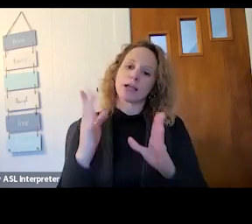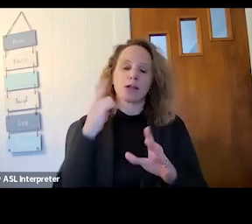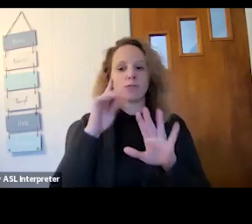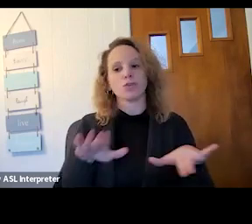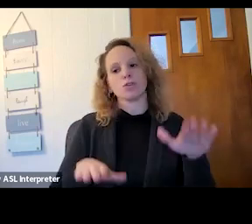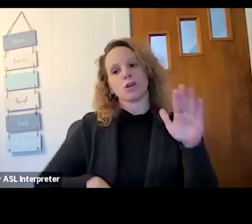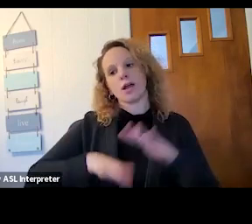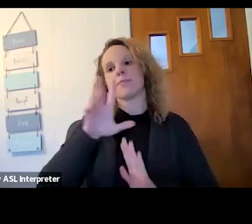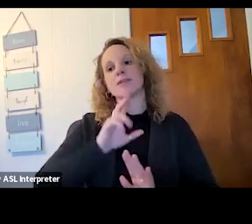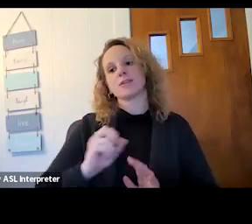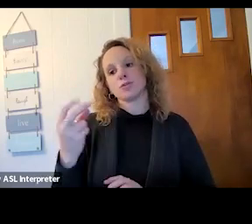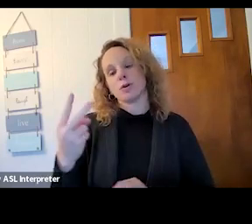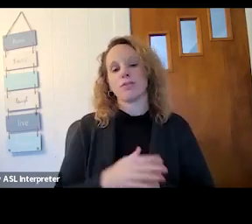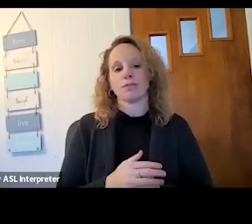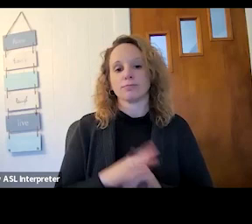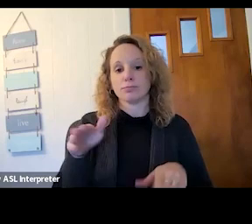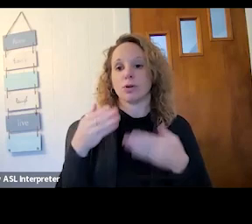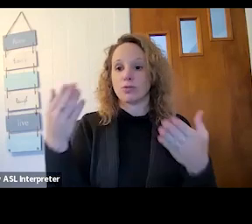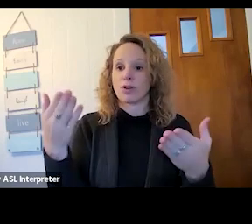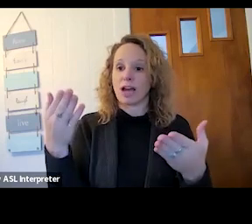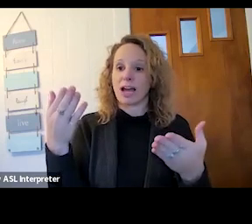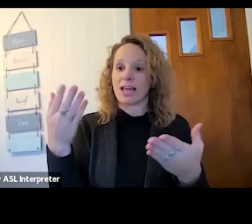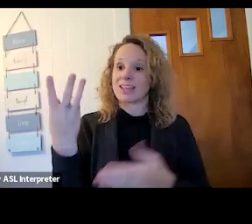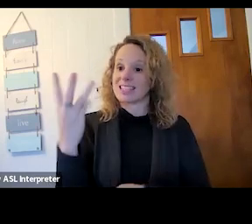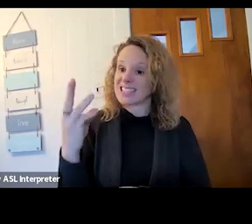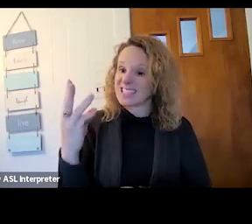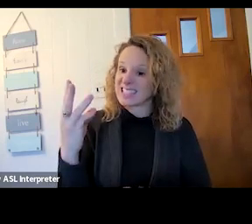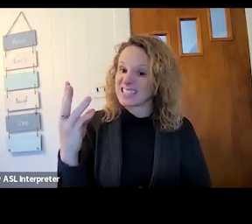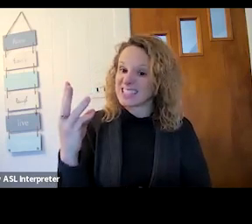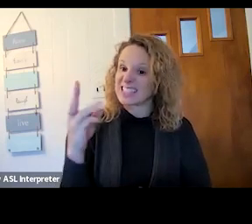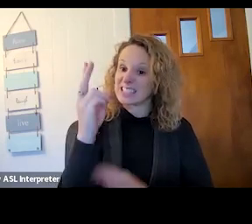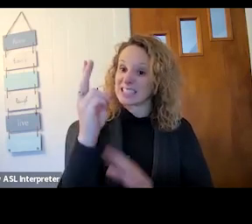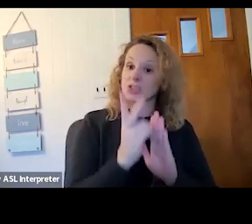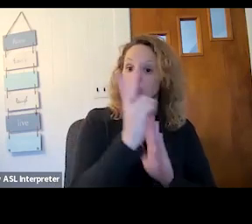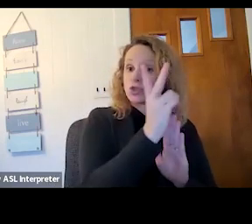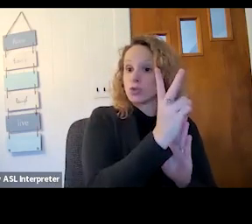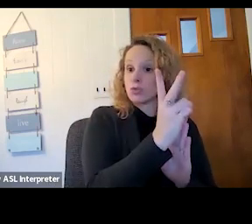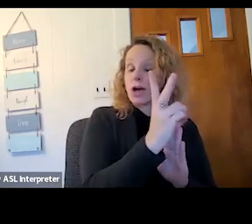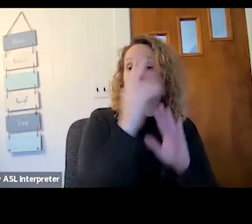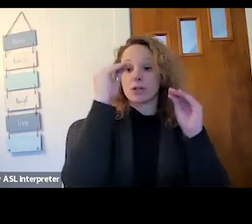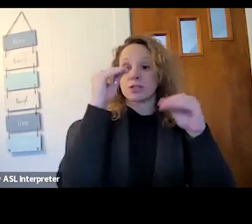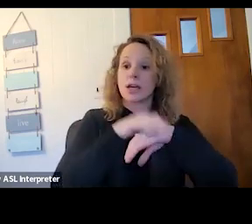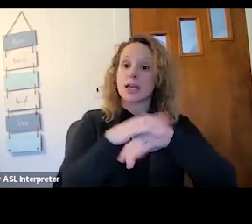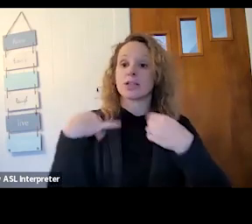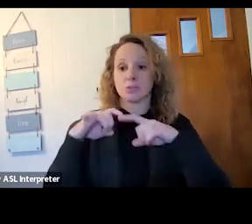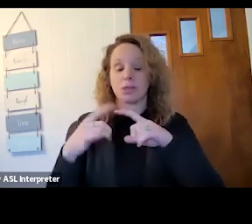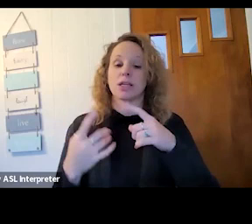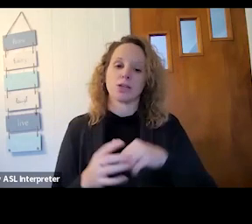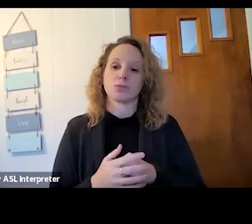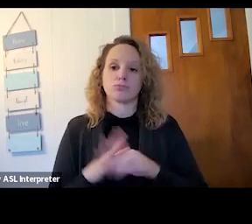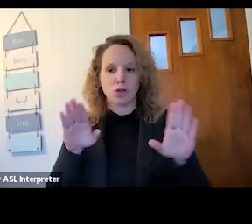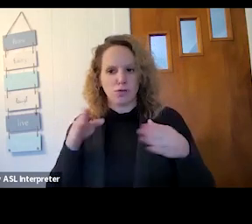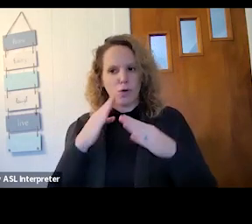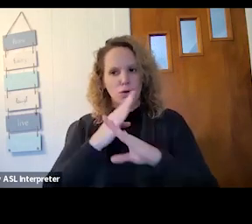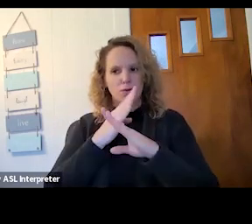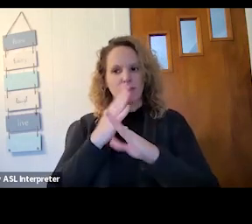up to 12 years old. It provides a total of 16 two-hour sessions taught in English and Spanish, and it's focused to prevent